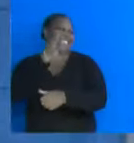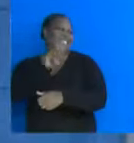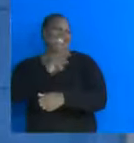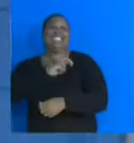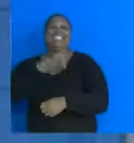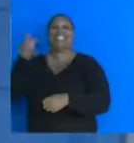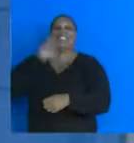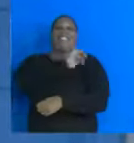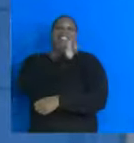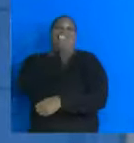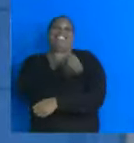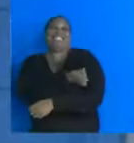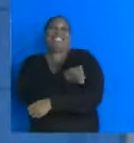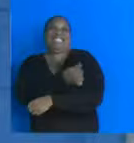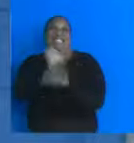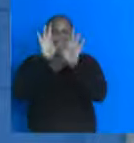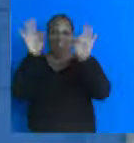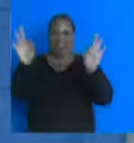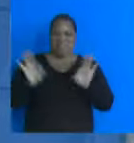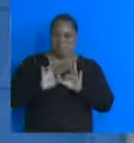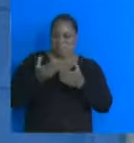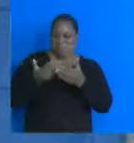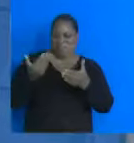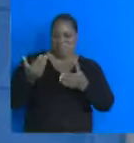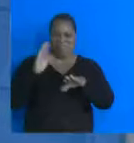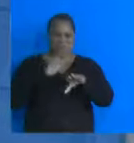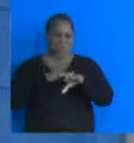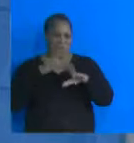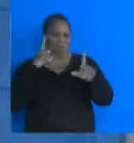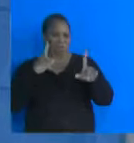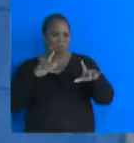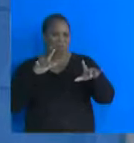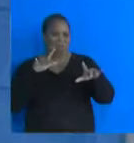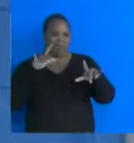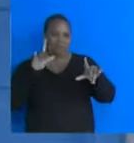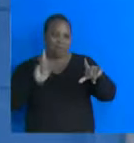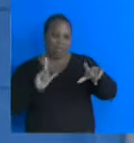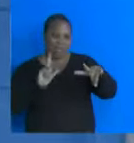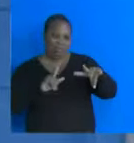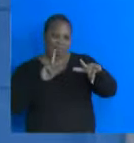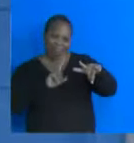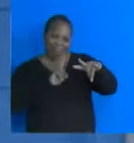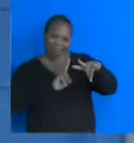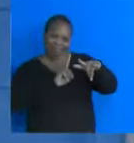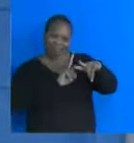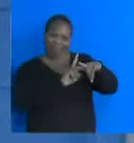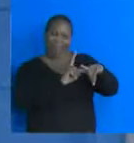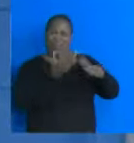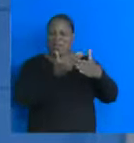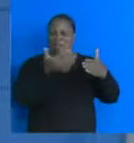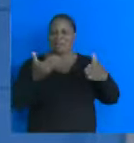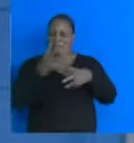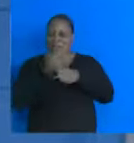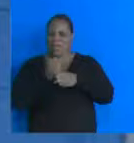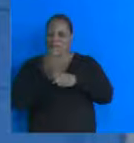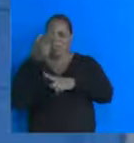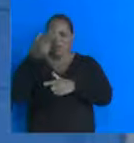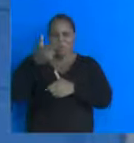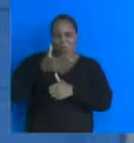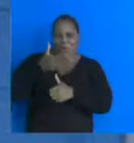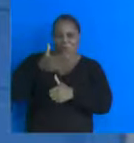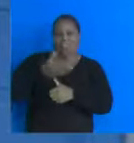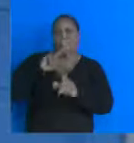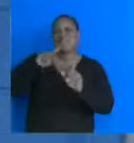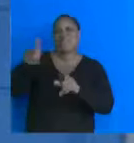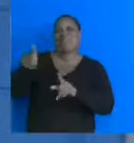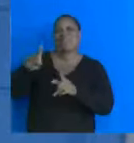form before boarding their flight. For more information on how to arrange a quarantine hotel, please visit the